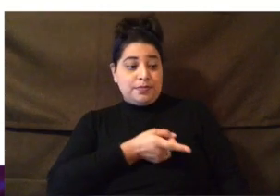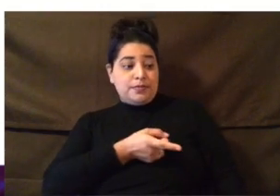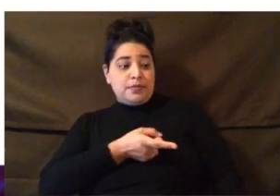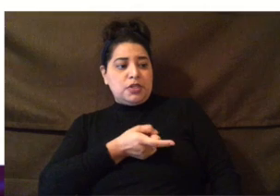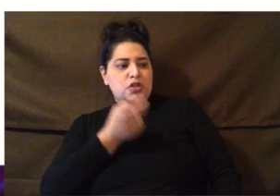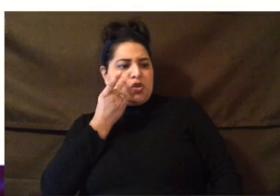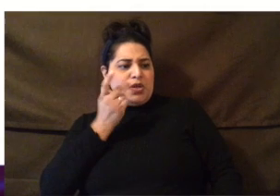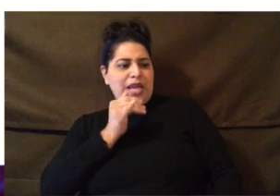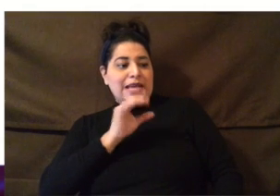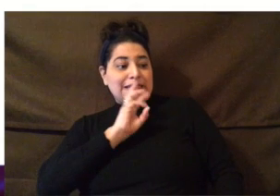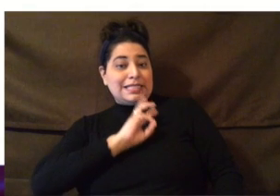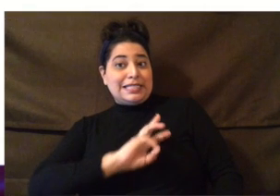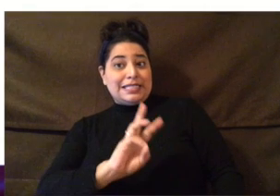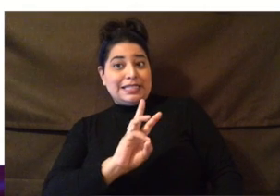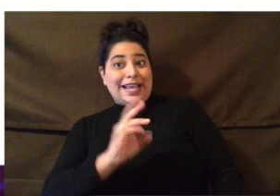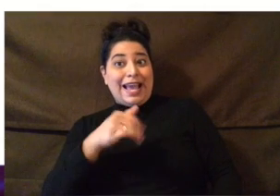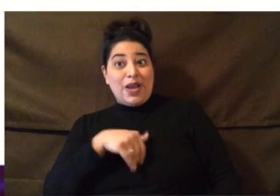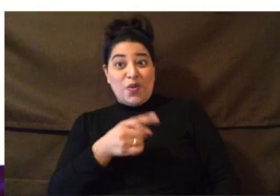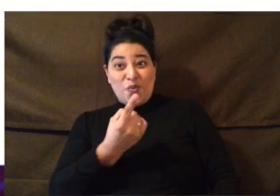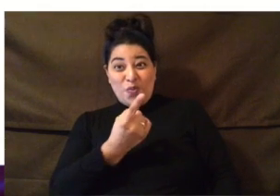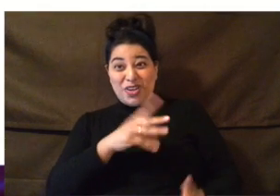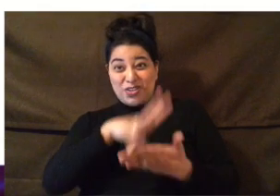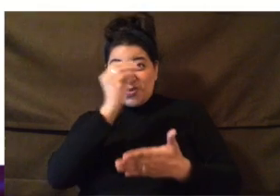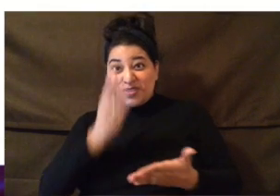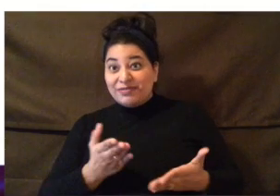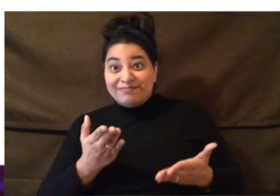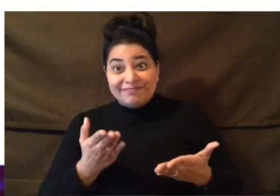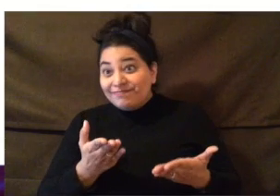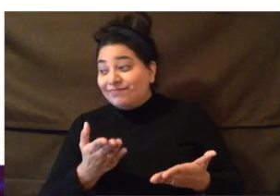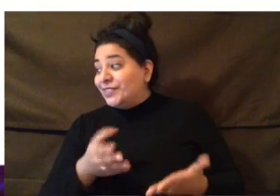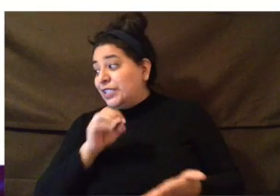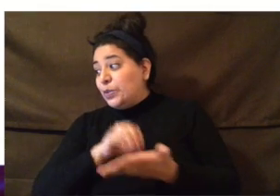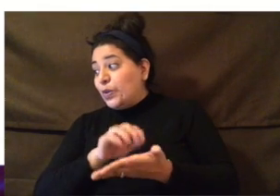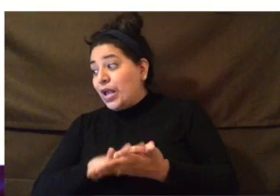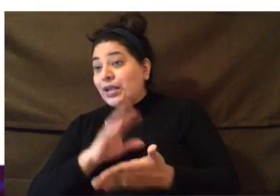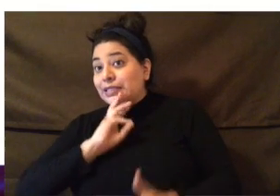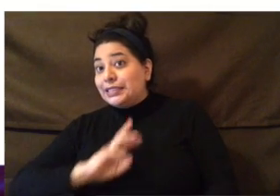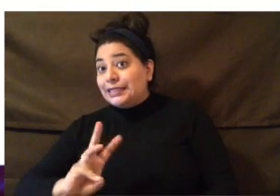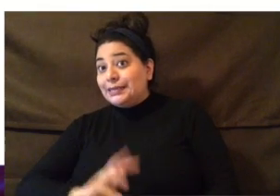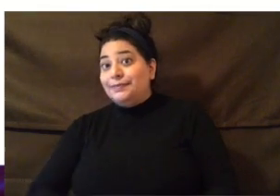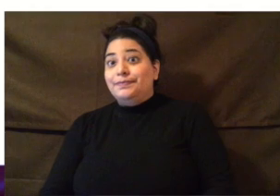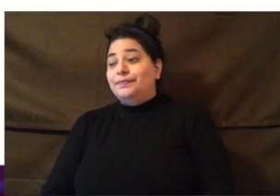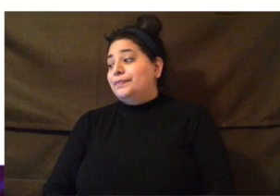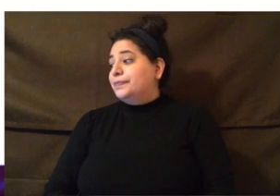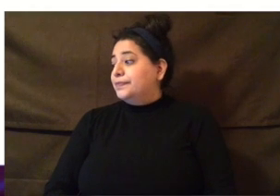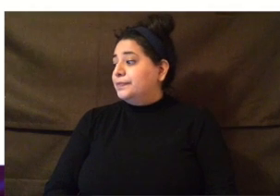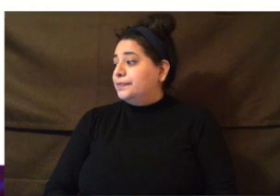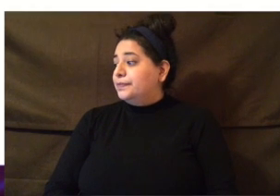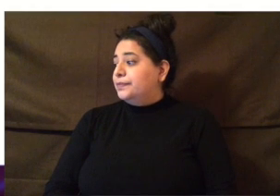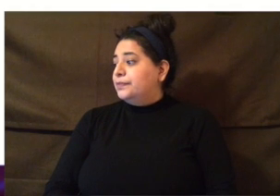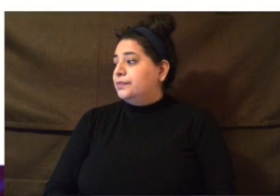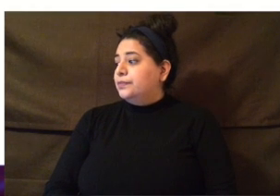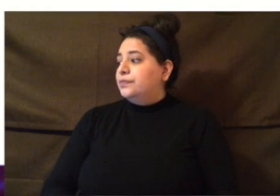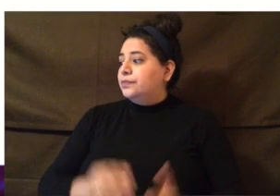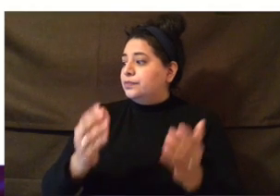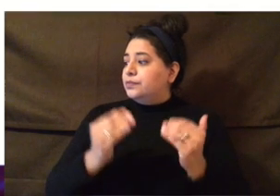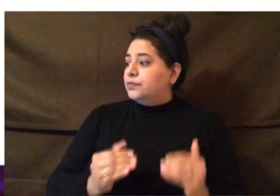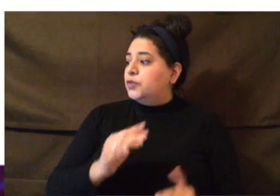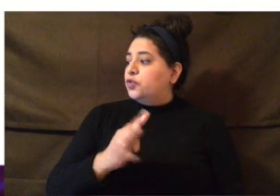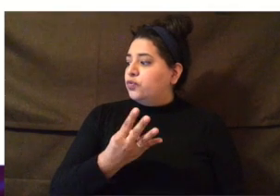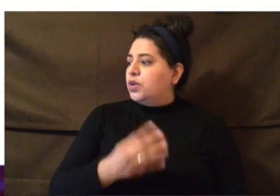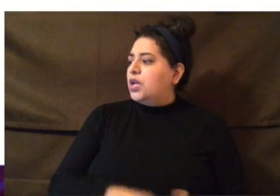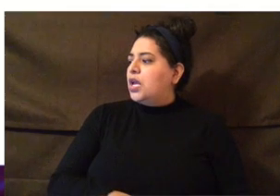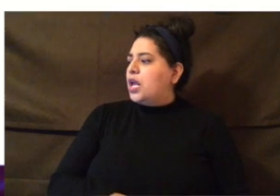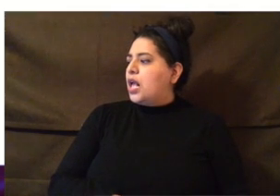like 6 years old only has 1 kiddo. 6 years old. Number 4. How